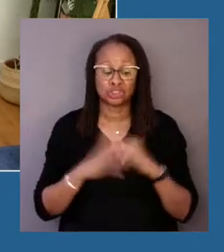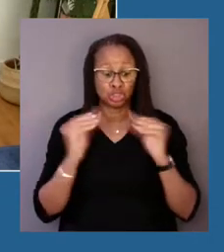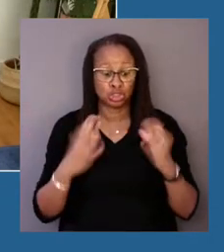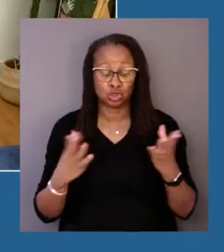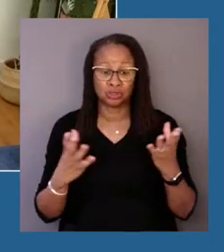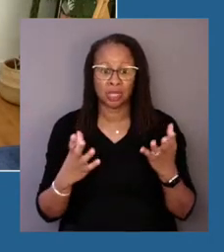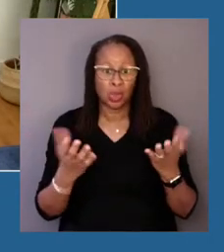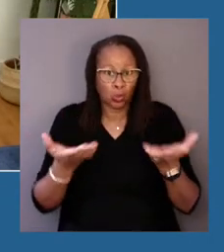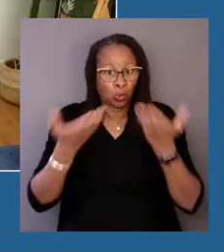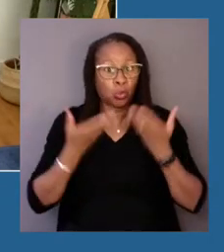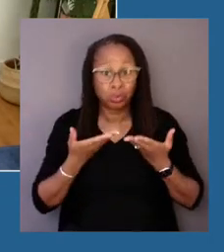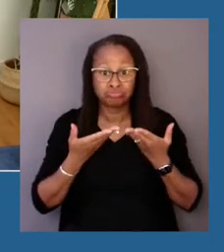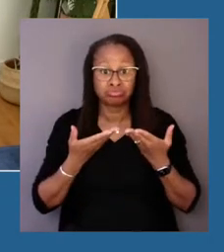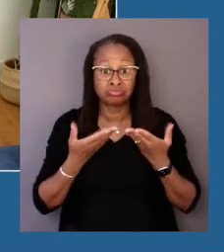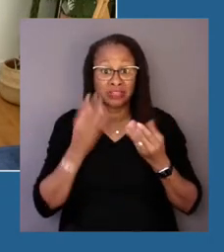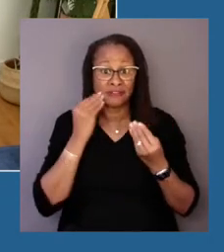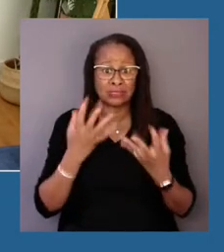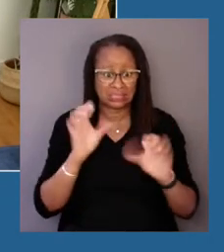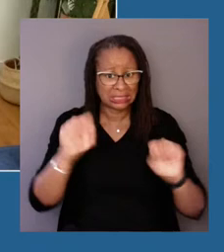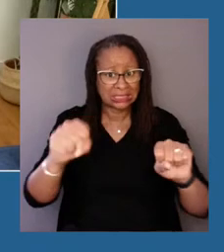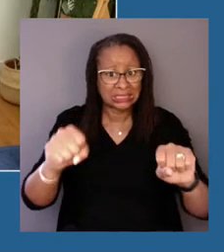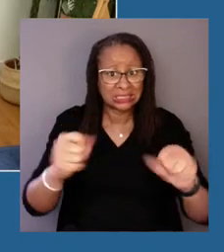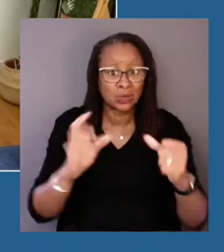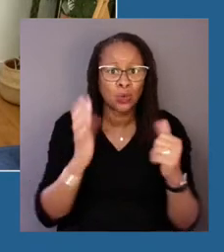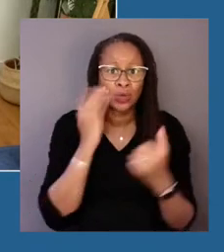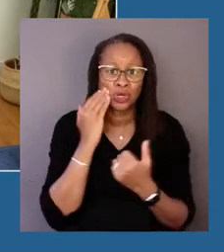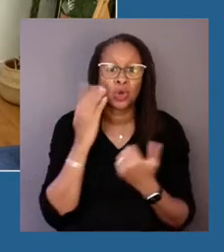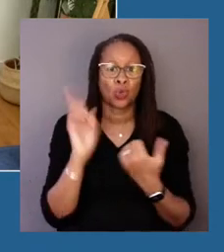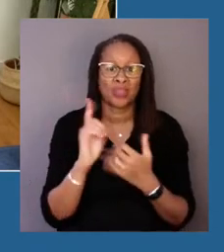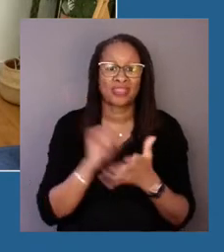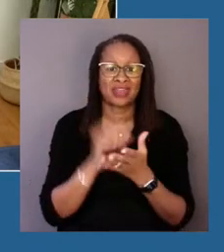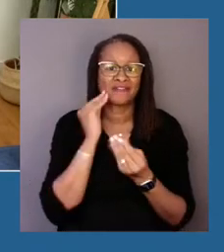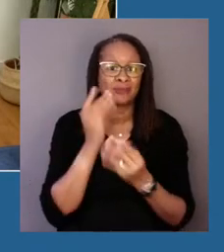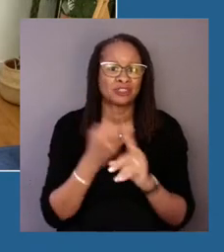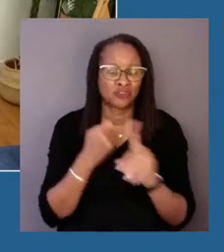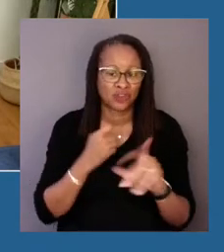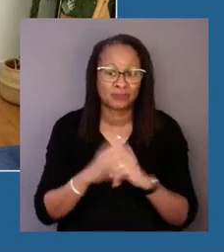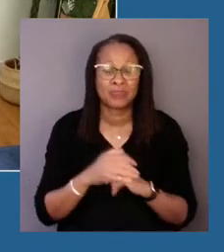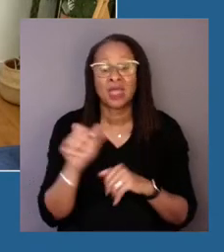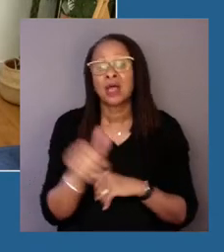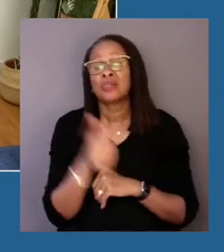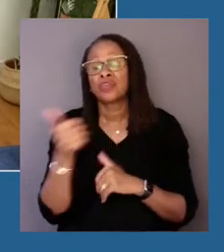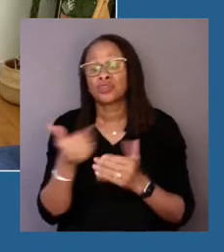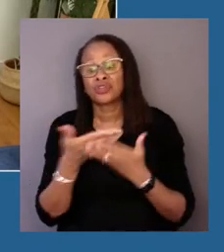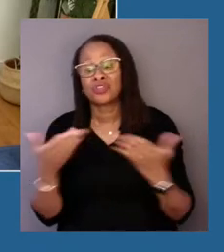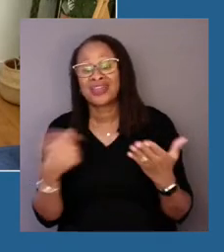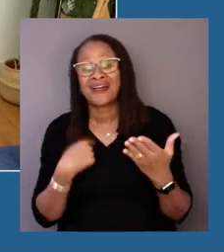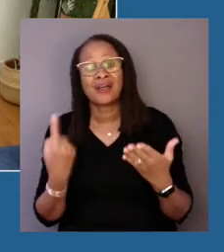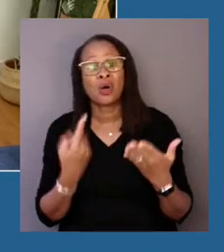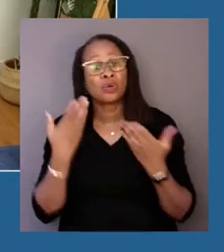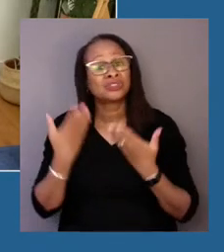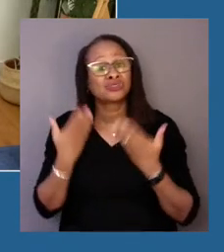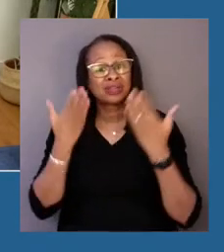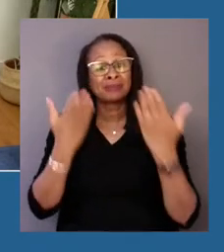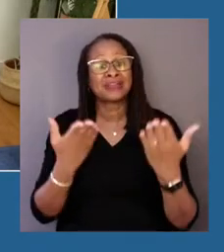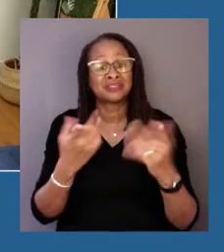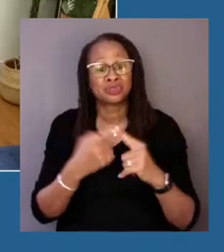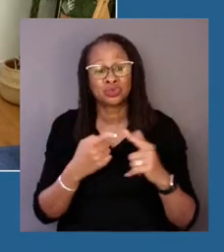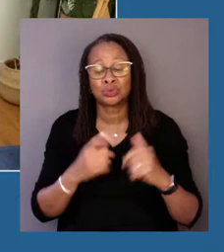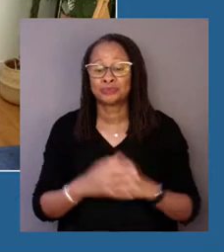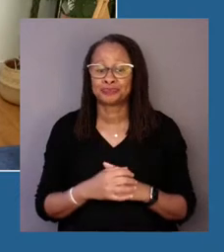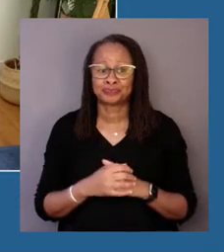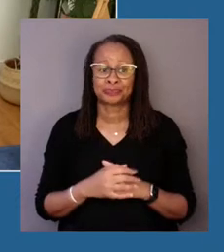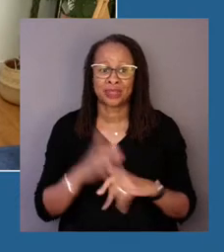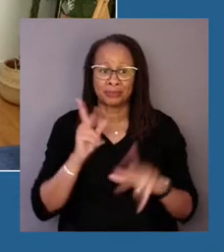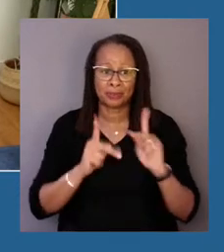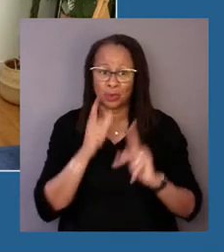like they want to know too where stuff is coming from. So there's that. The other thing that I always recommend to people who